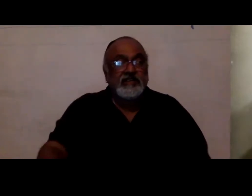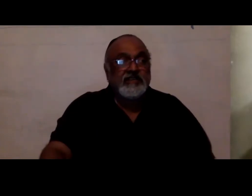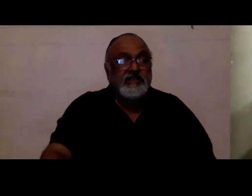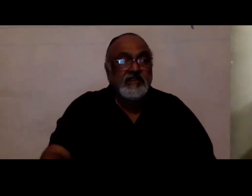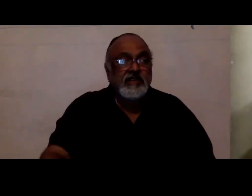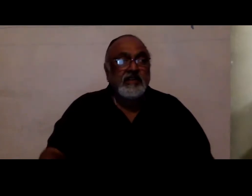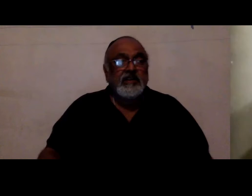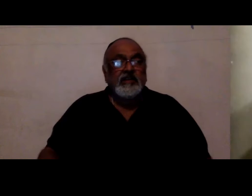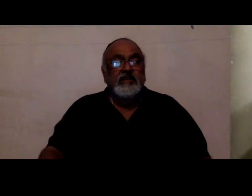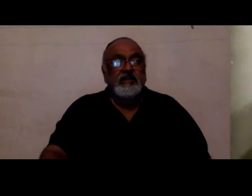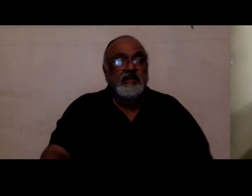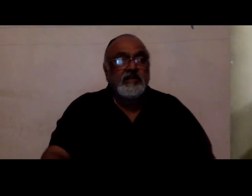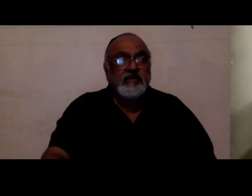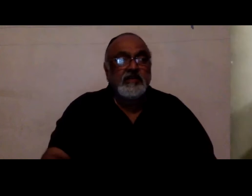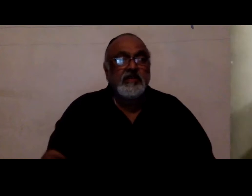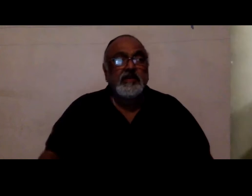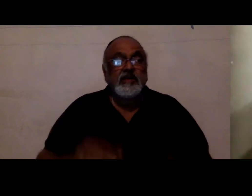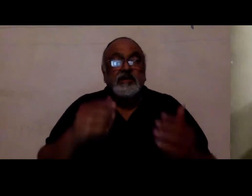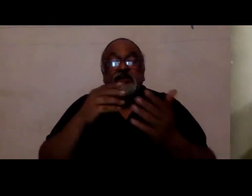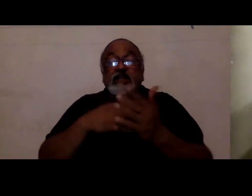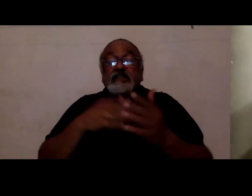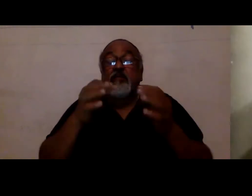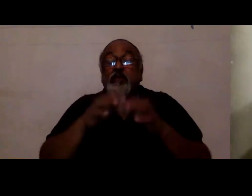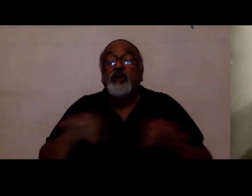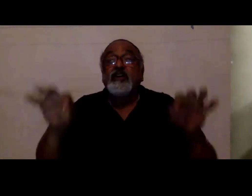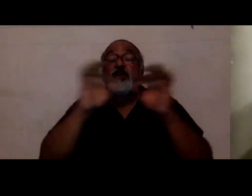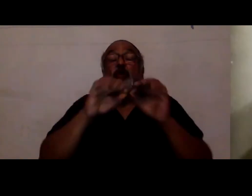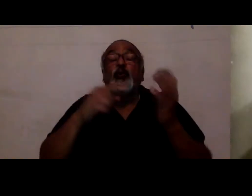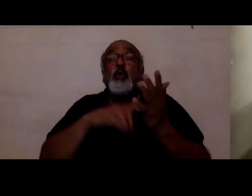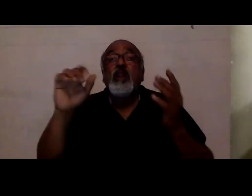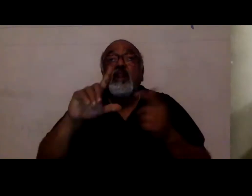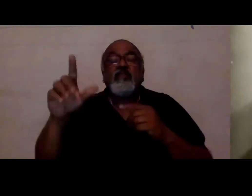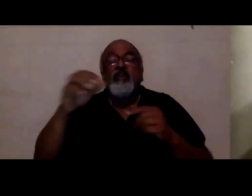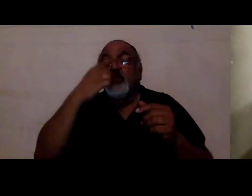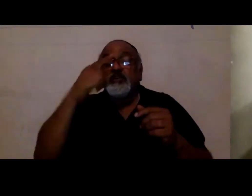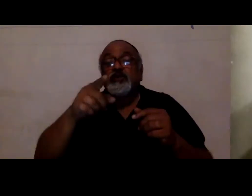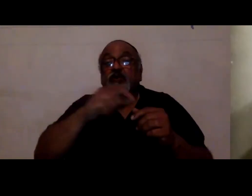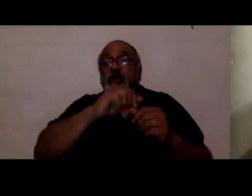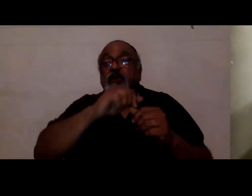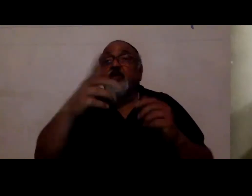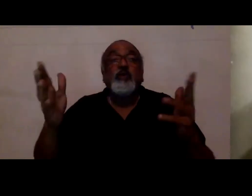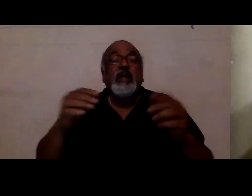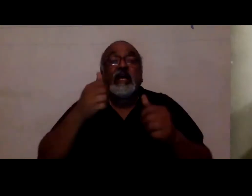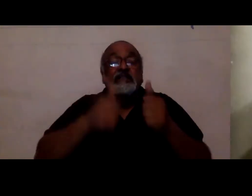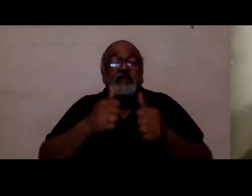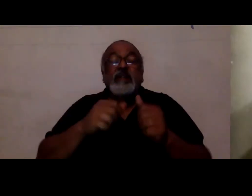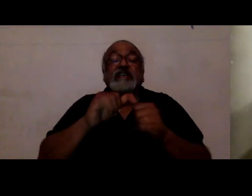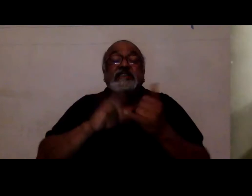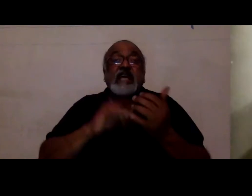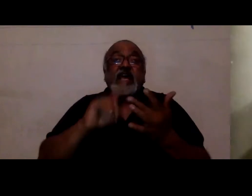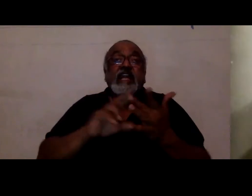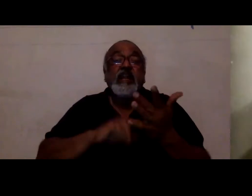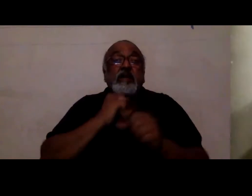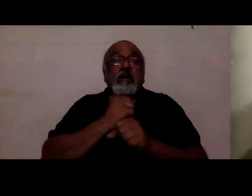writing now, because these will be used for your assignments too, for the at the end of the course, when you guys will be having your assignment submission and